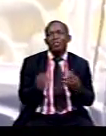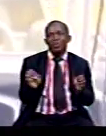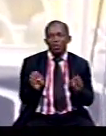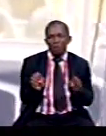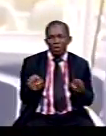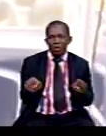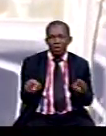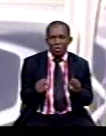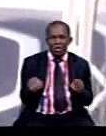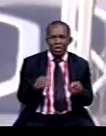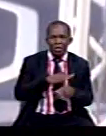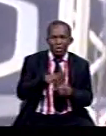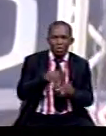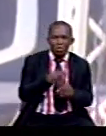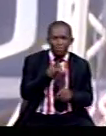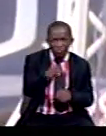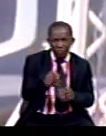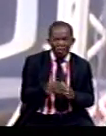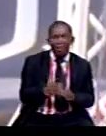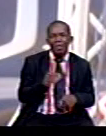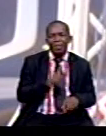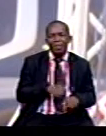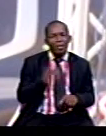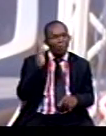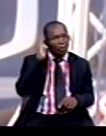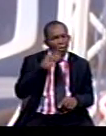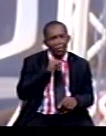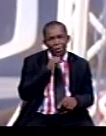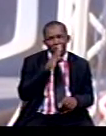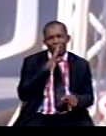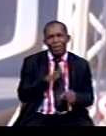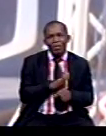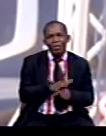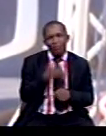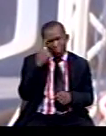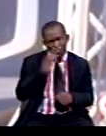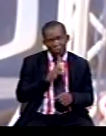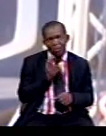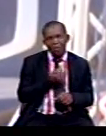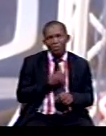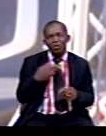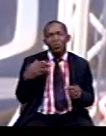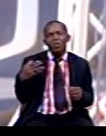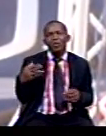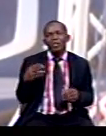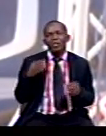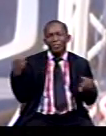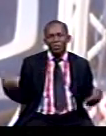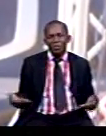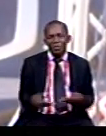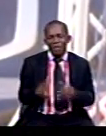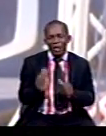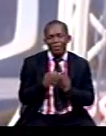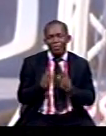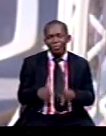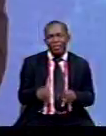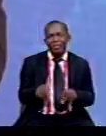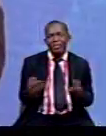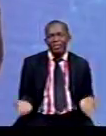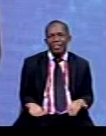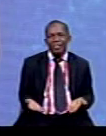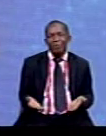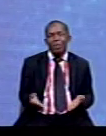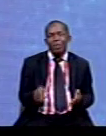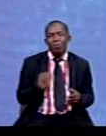every single dignitary in our midst, but we cannot miss the presence of Madame